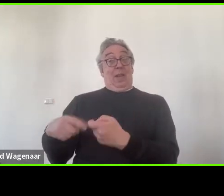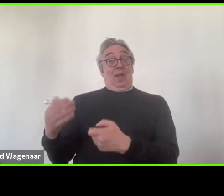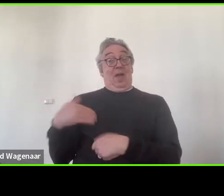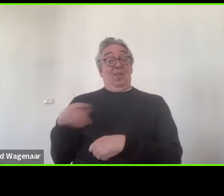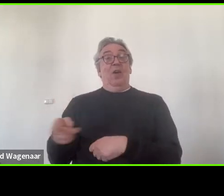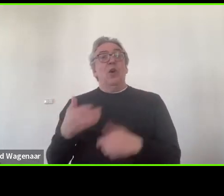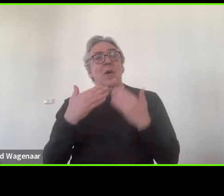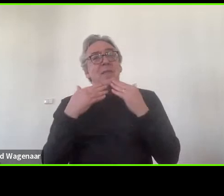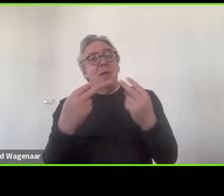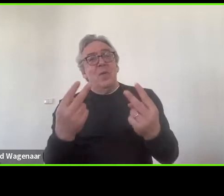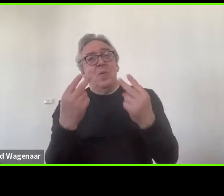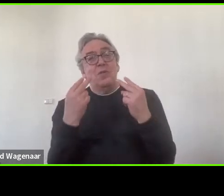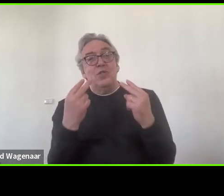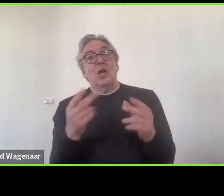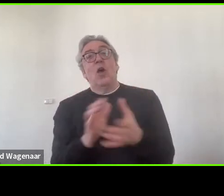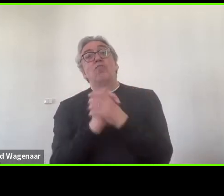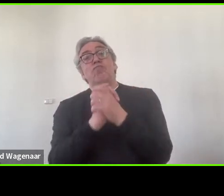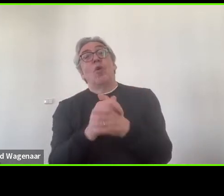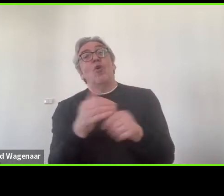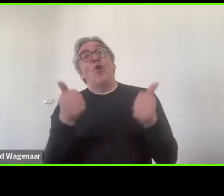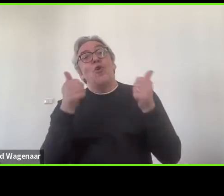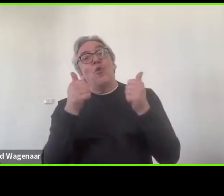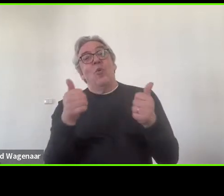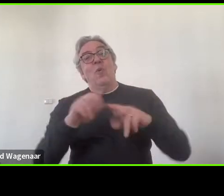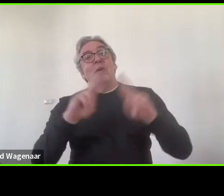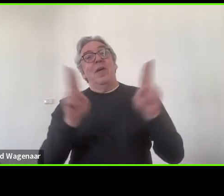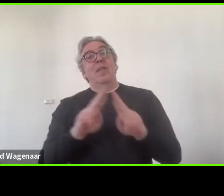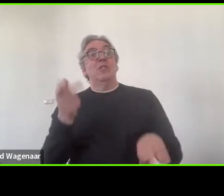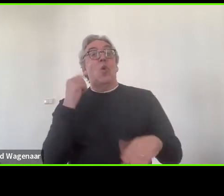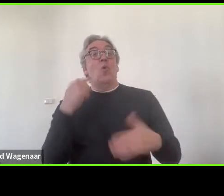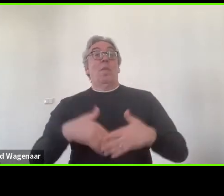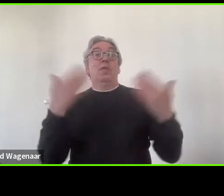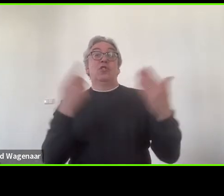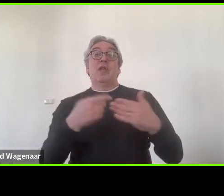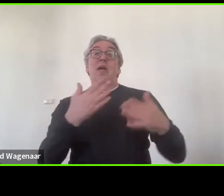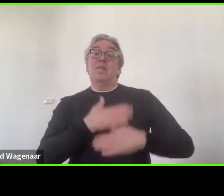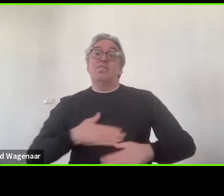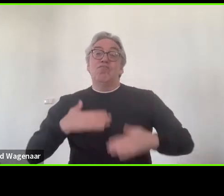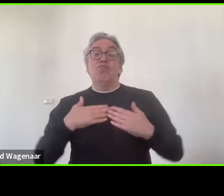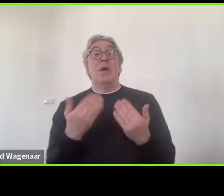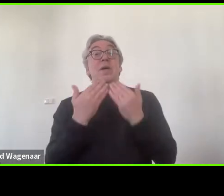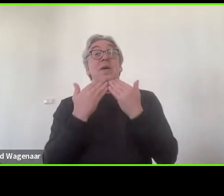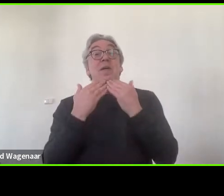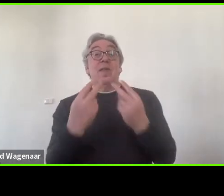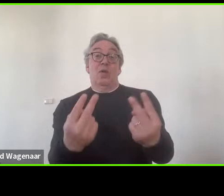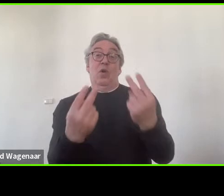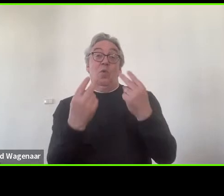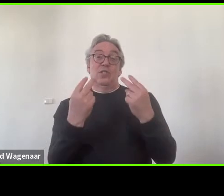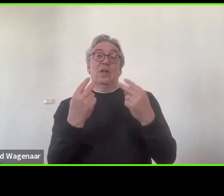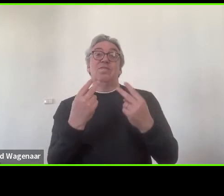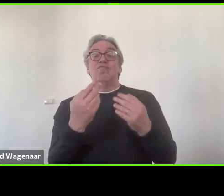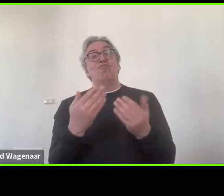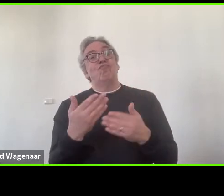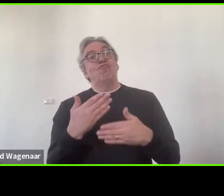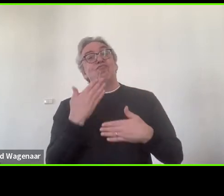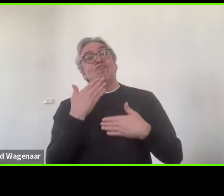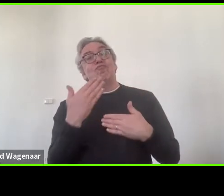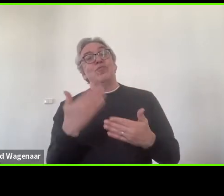wish you a good International Women's Day. Thank you for joining us and have a great day.